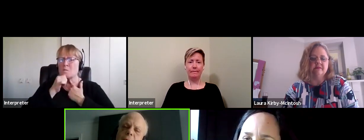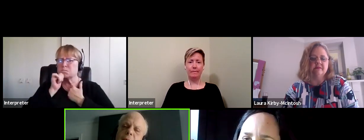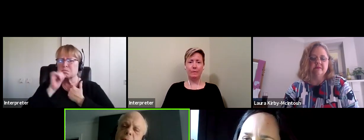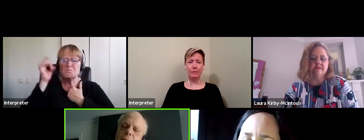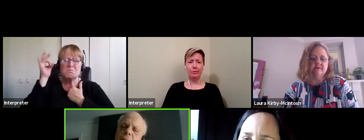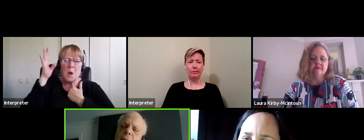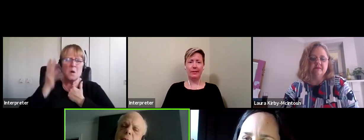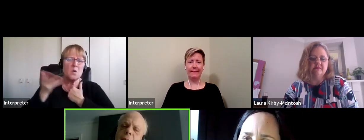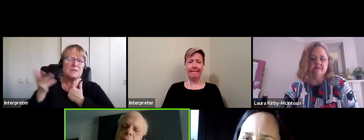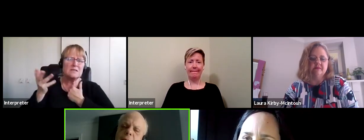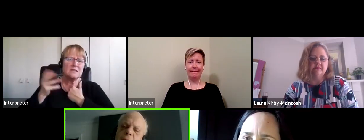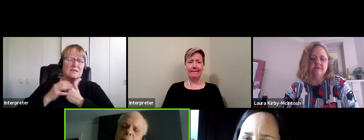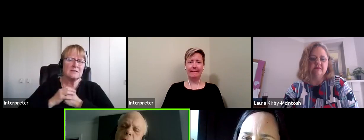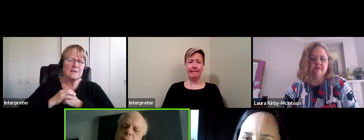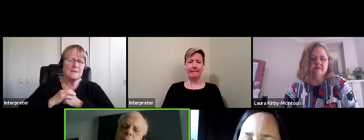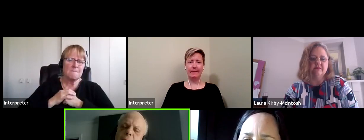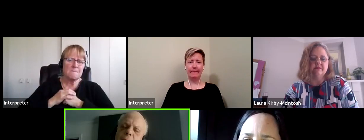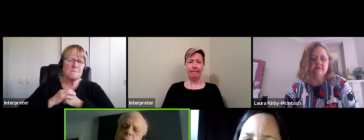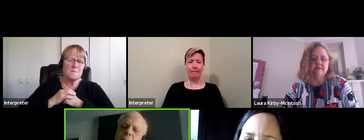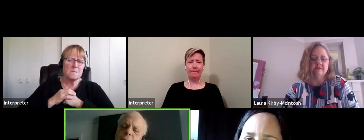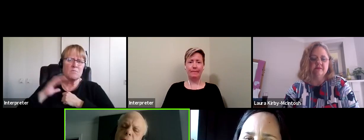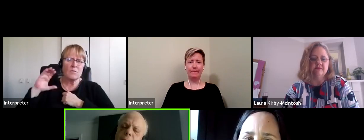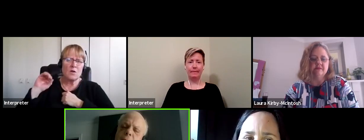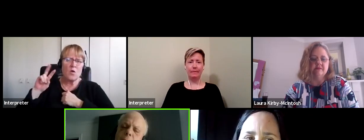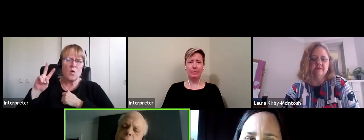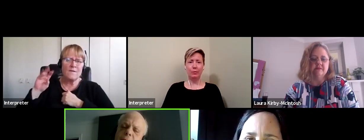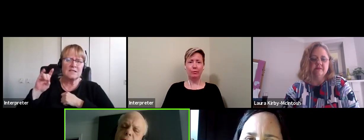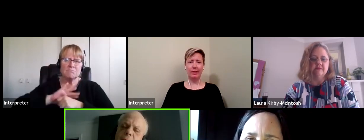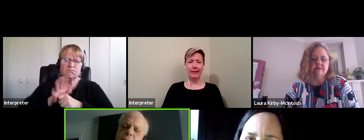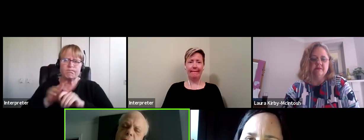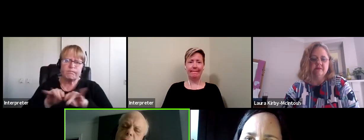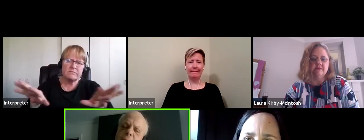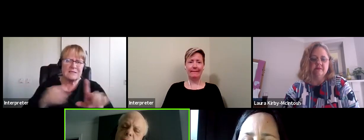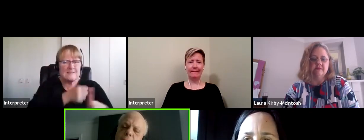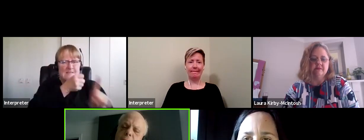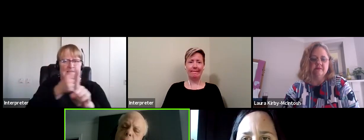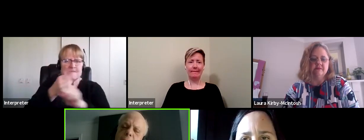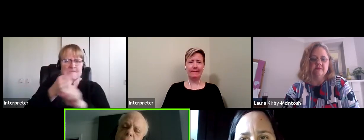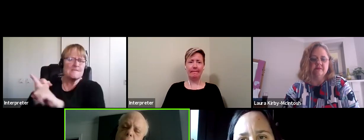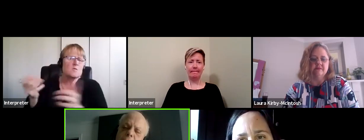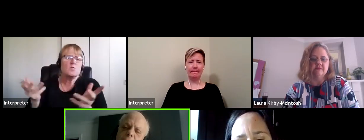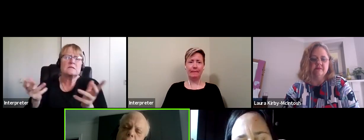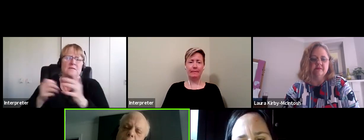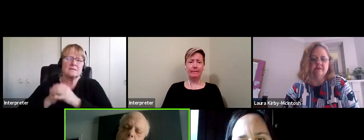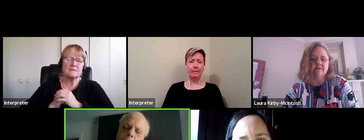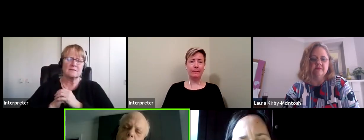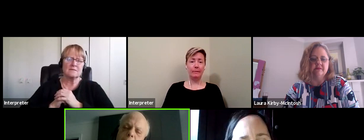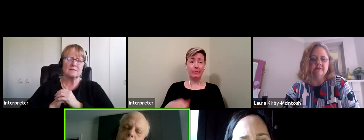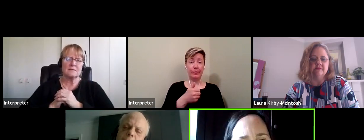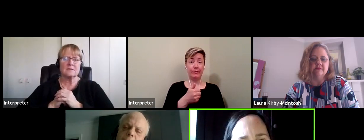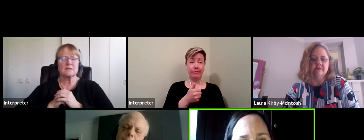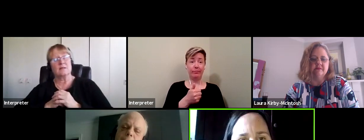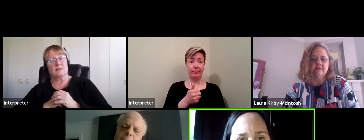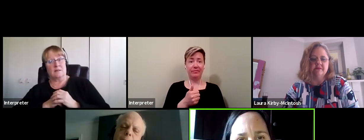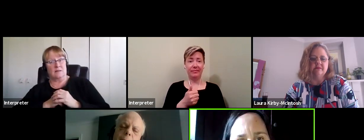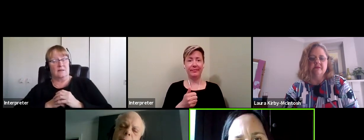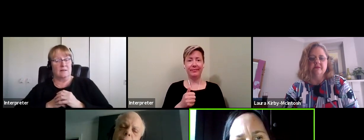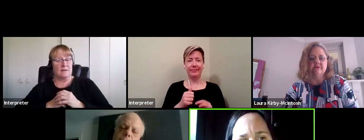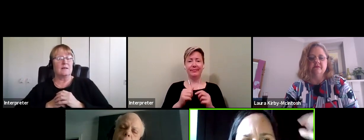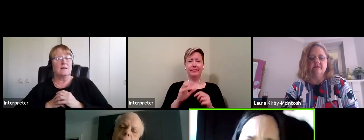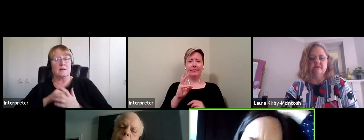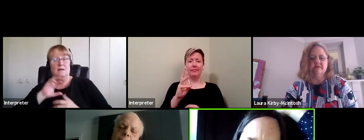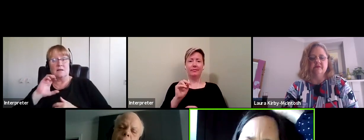witnessing that this COVID virus crisis is having for them? That's right, David. So